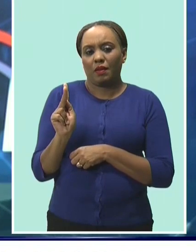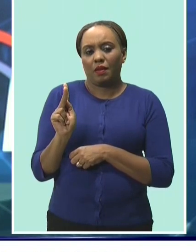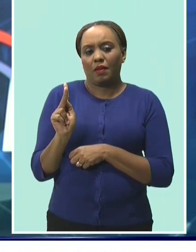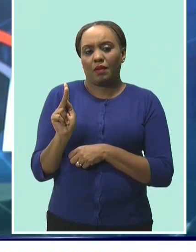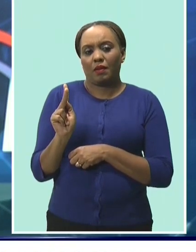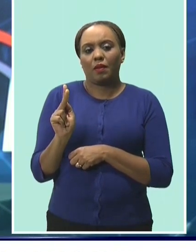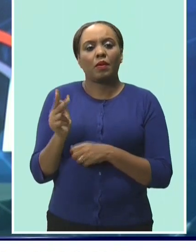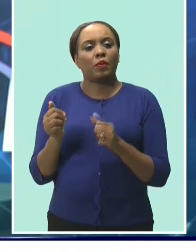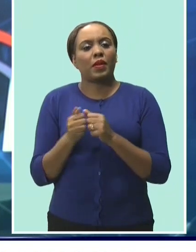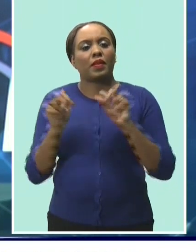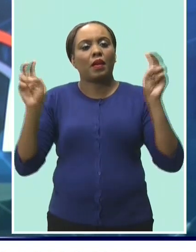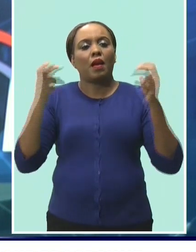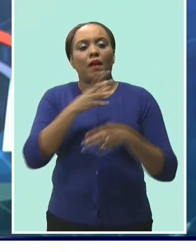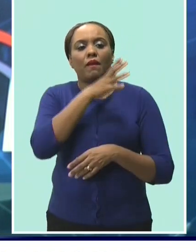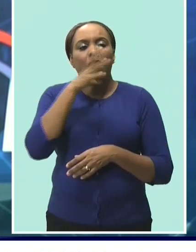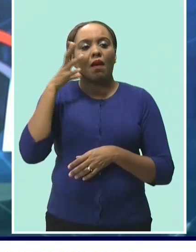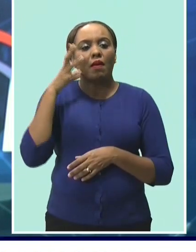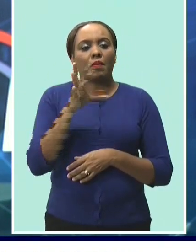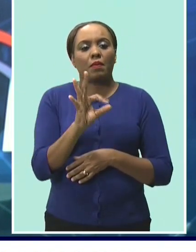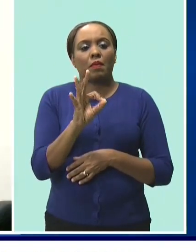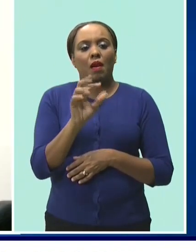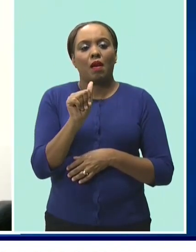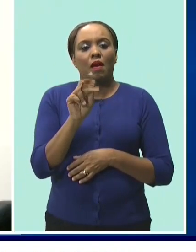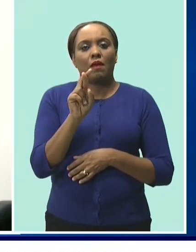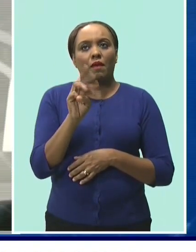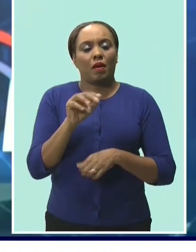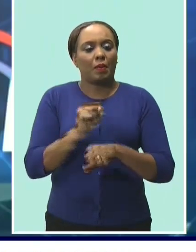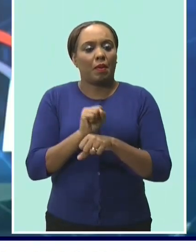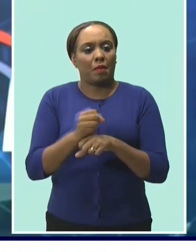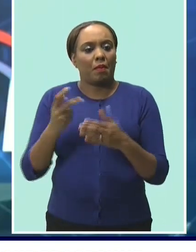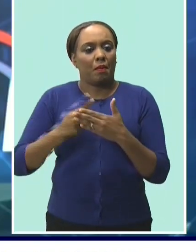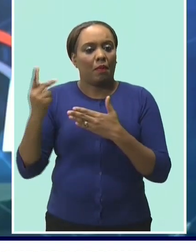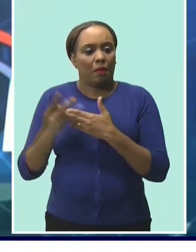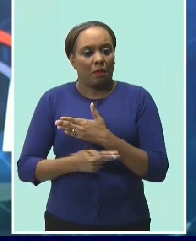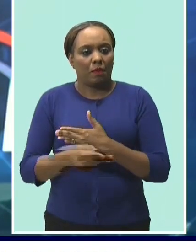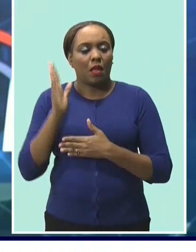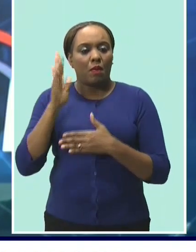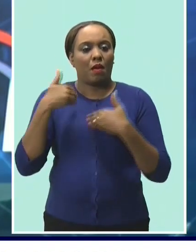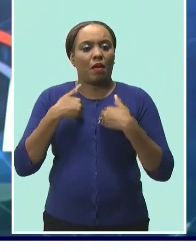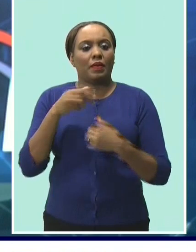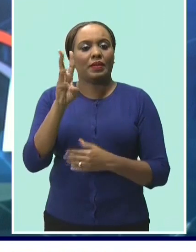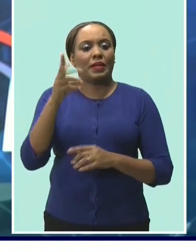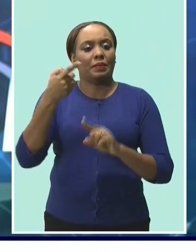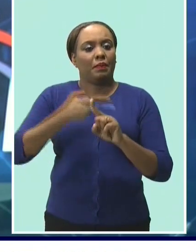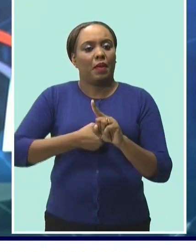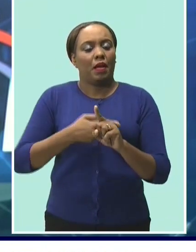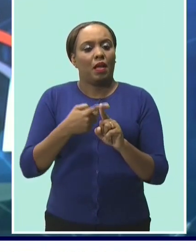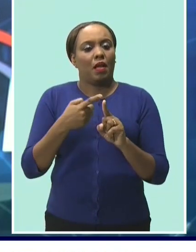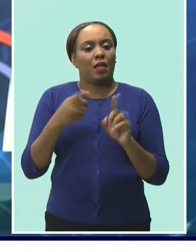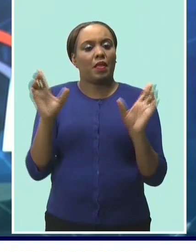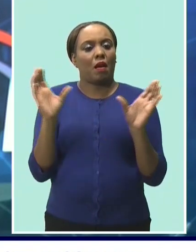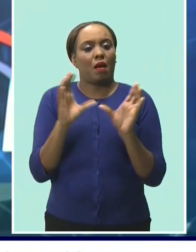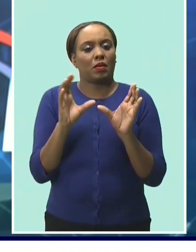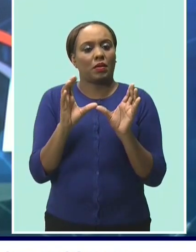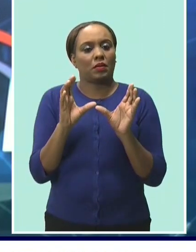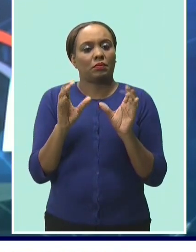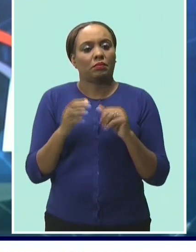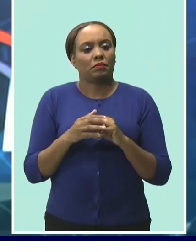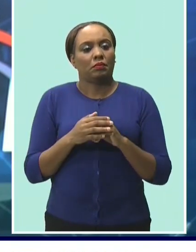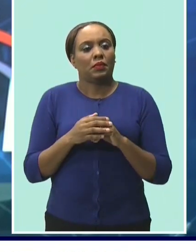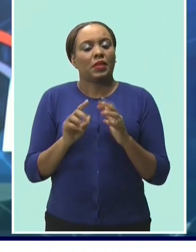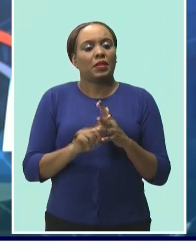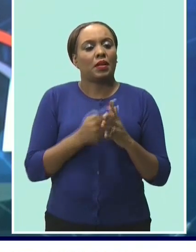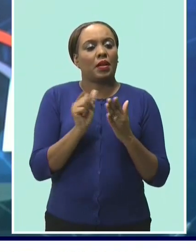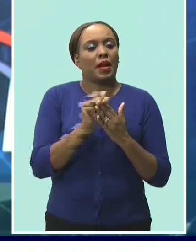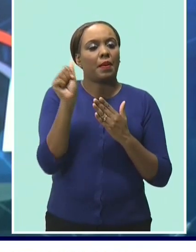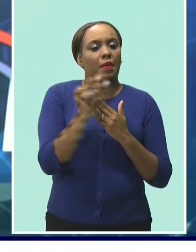labor program. The opportunity, which will see the successful candidates receive 6-month contracts, starts this April and arises through an